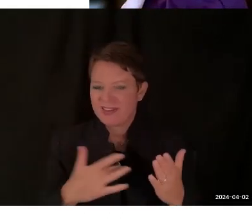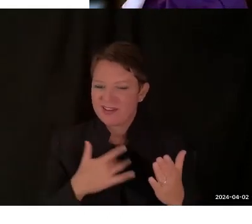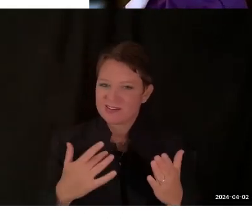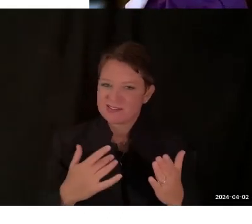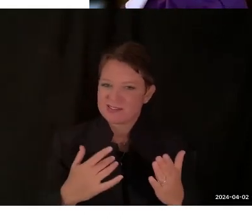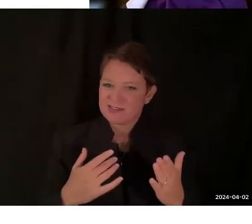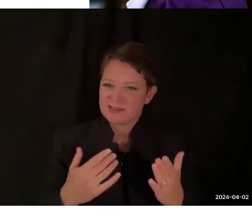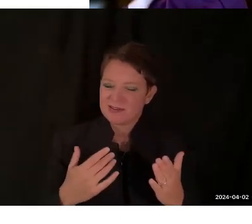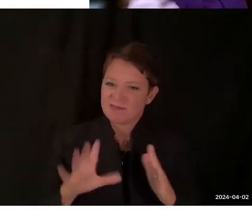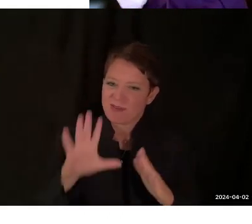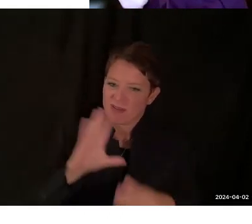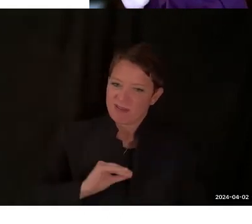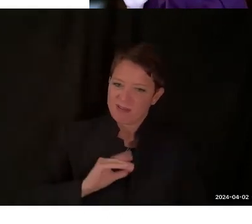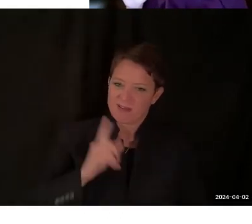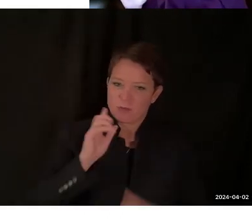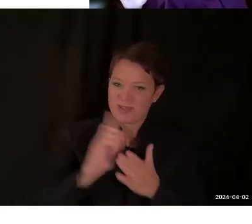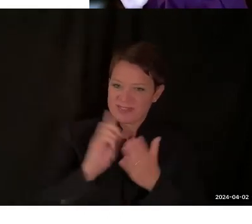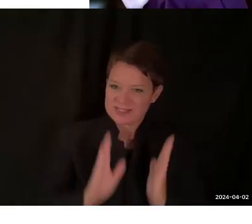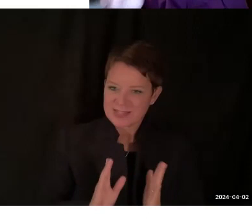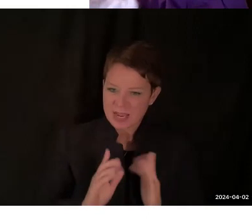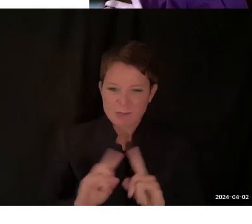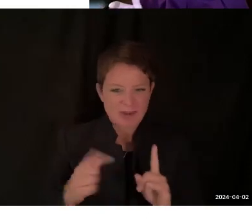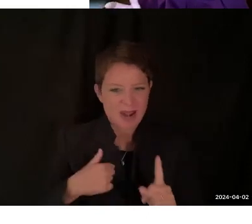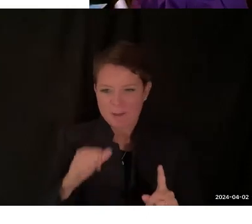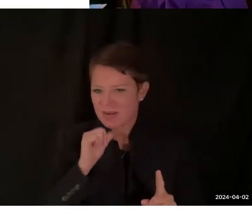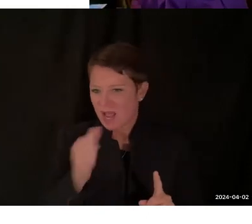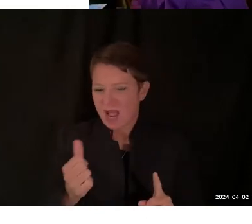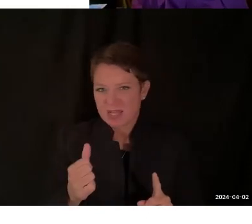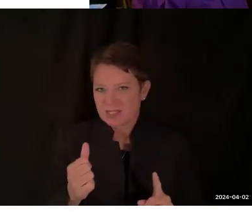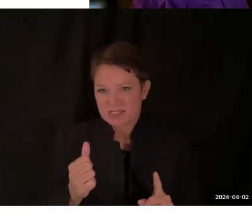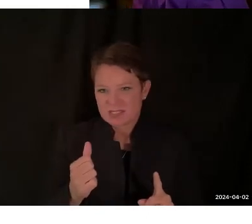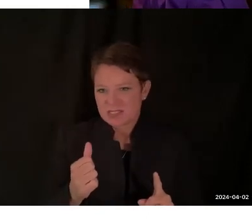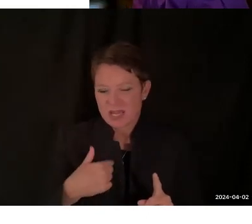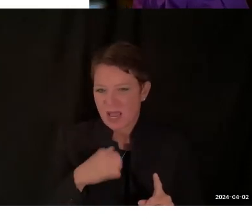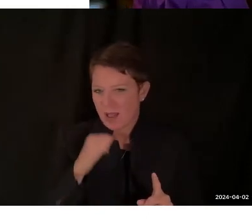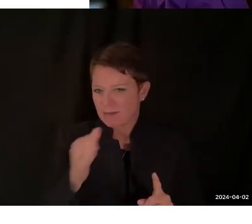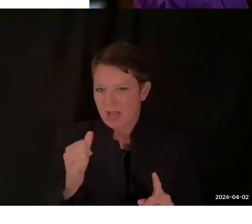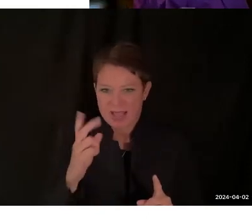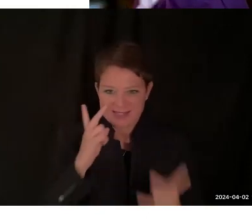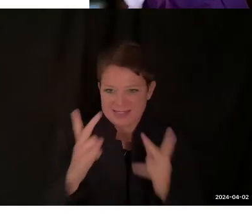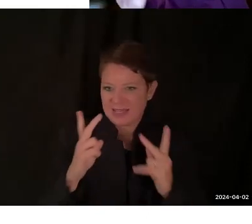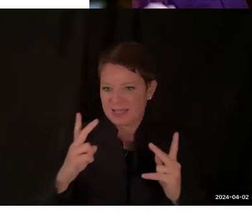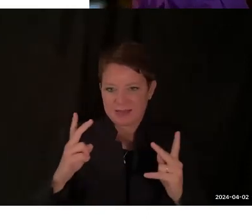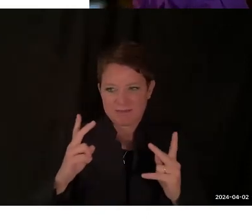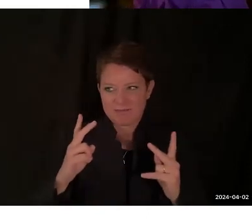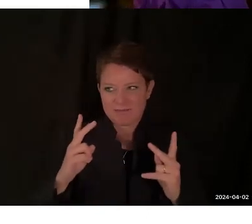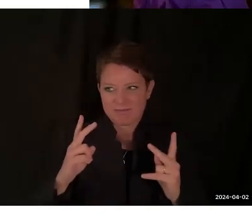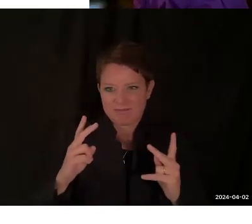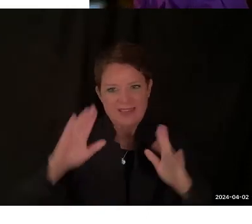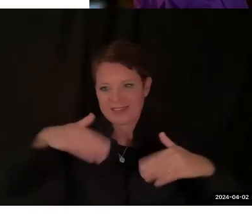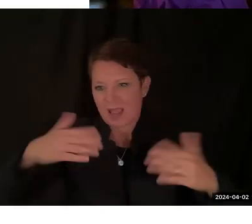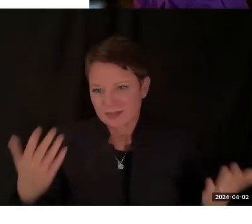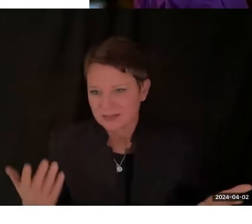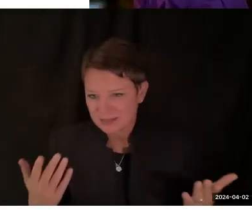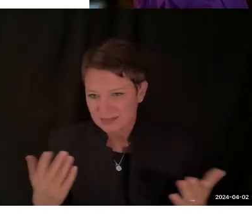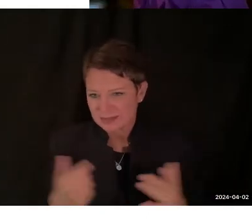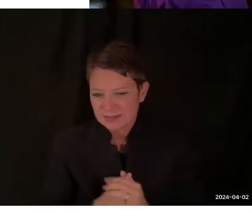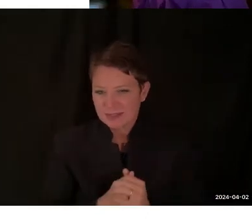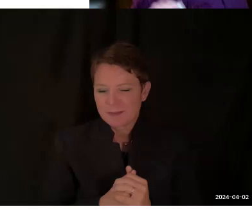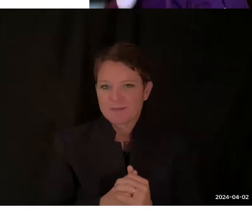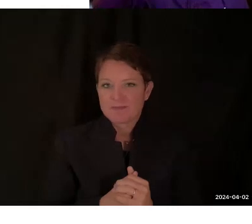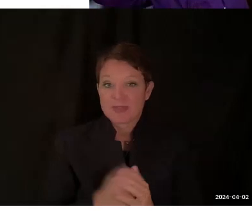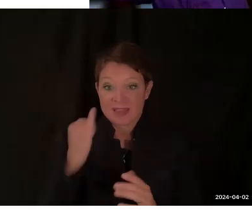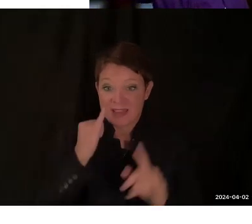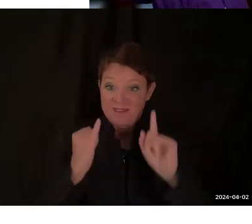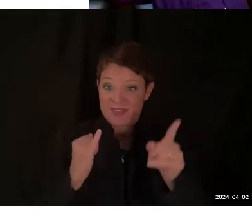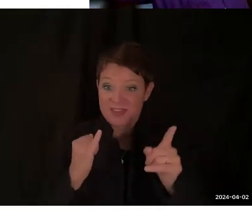to designers, but I'm not seeing it yet. And if this